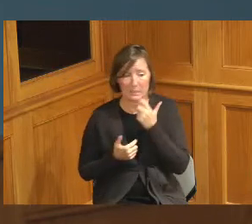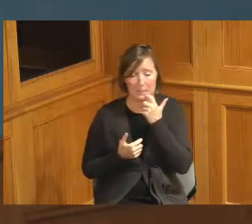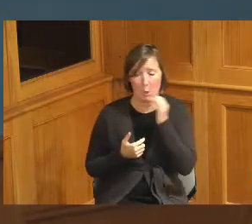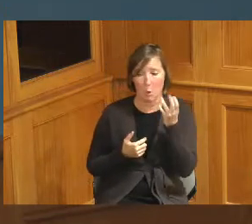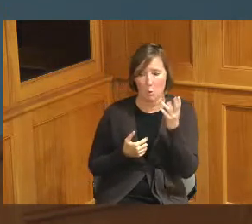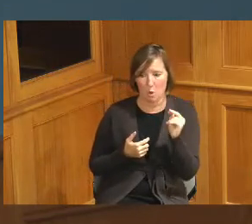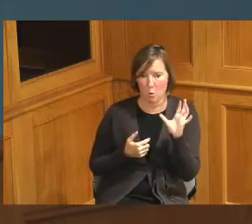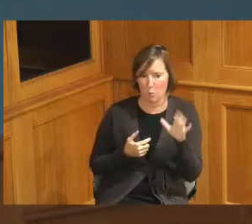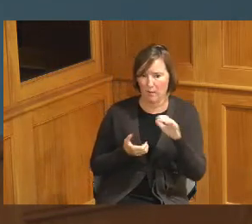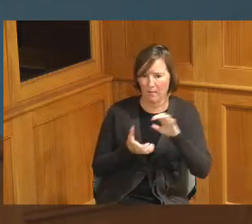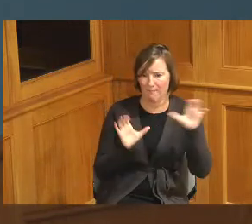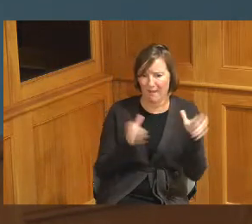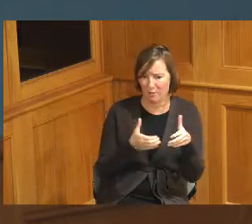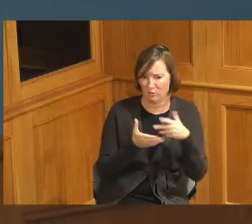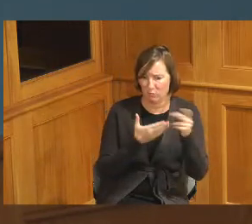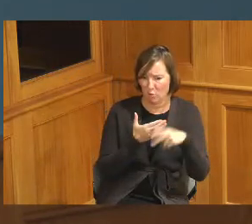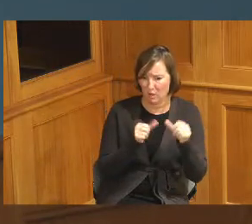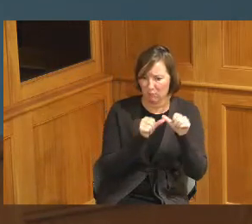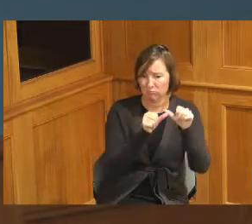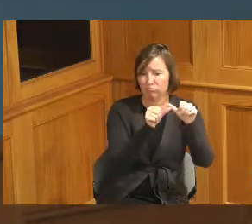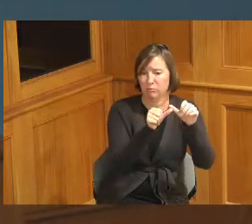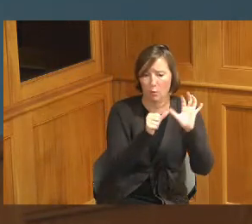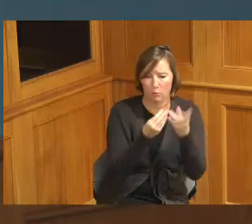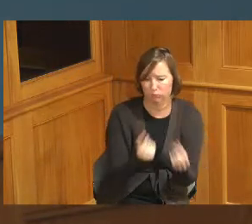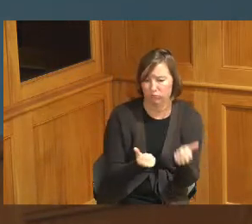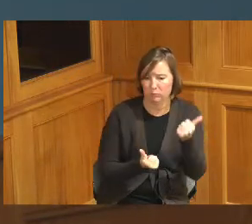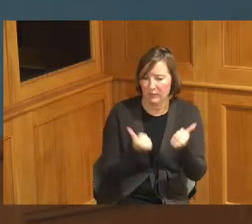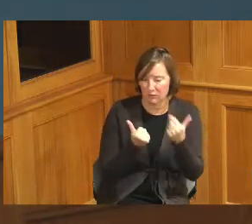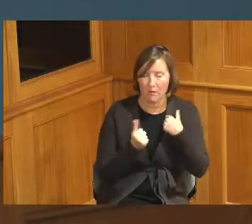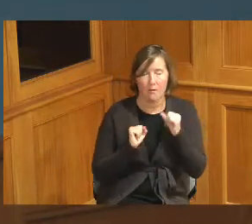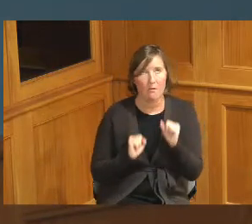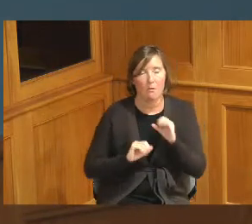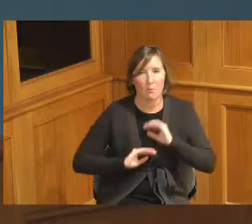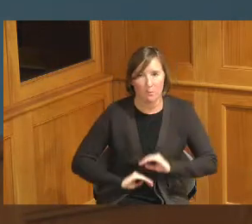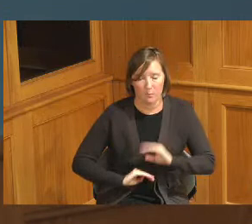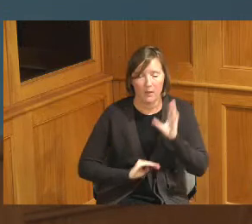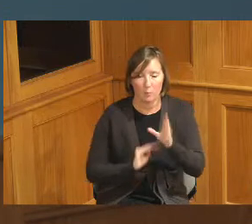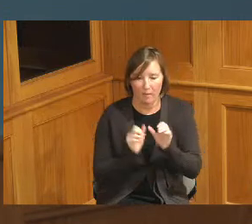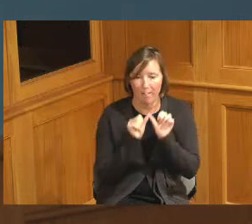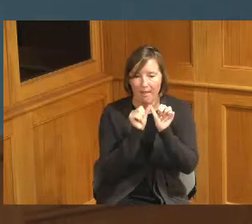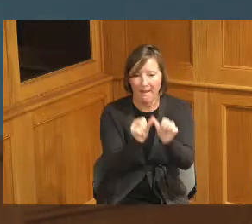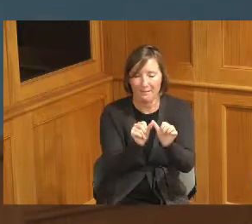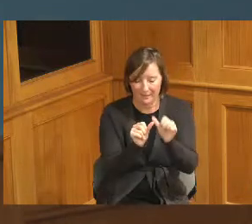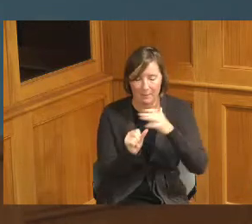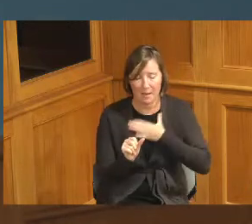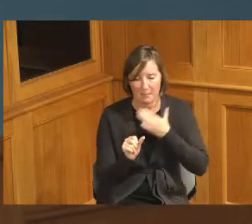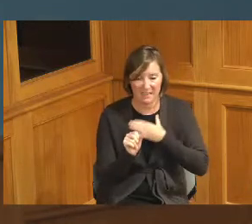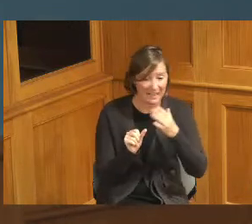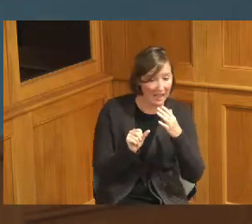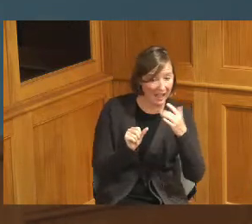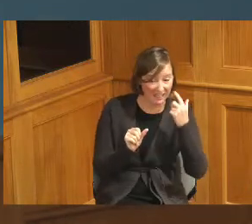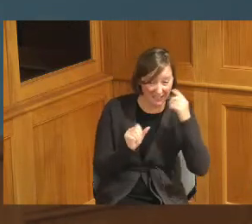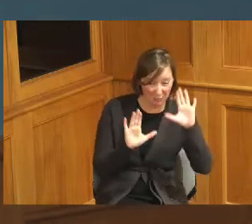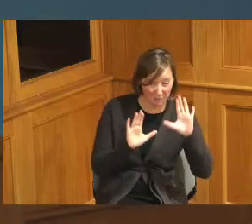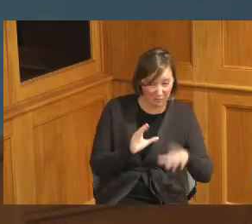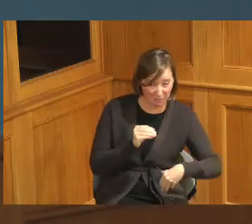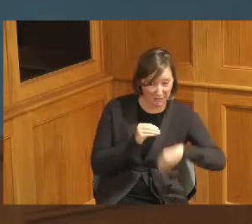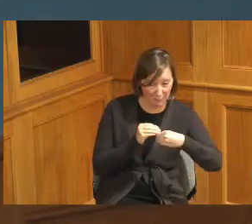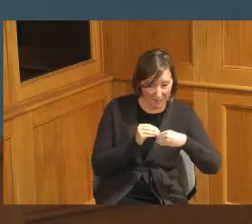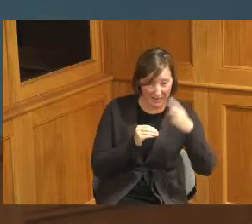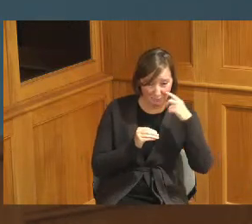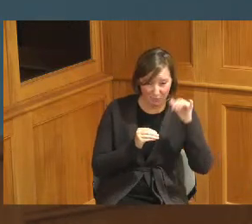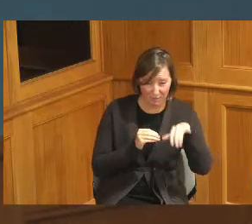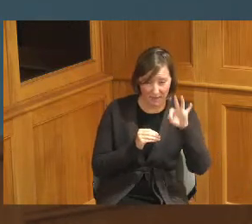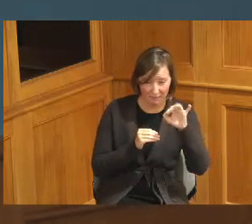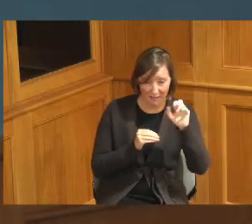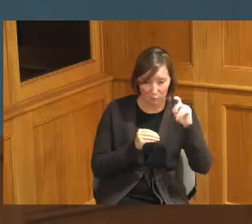to last? The only thing I would say on the fellowship program I think would be great to add where there